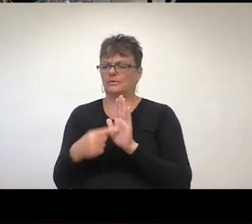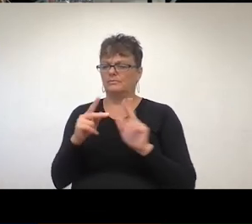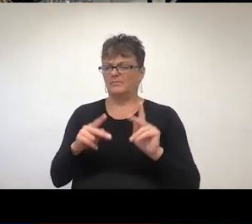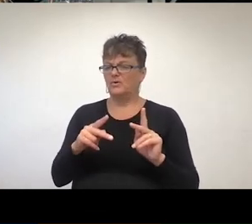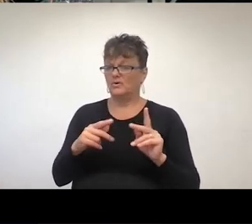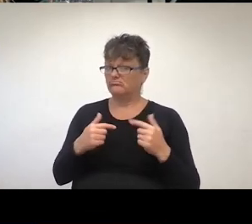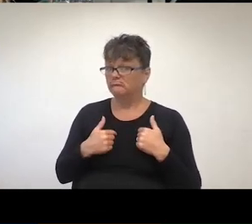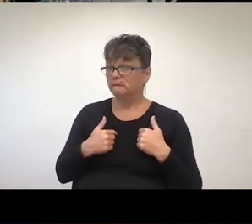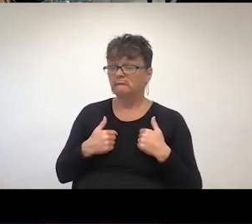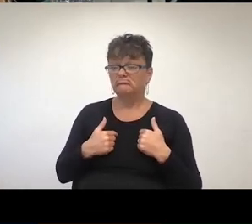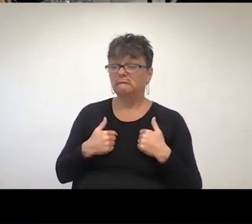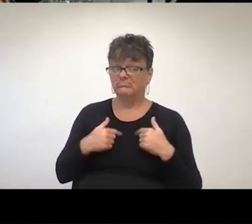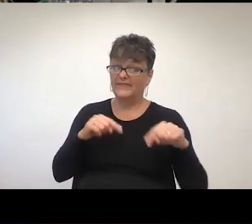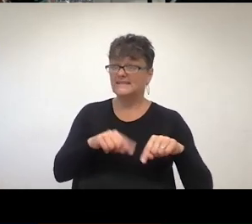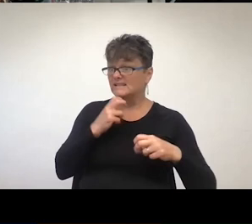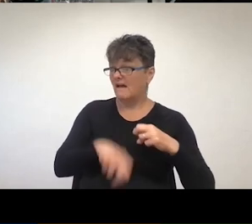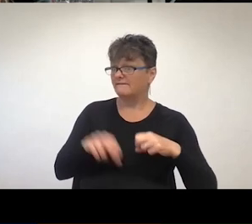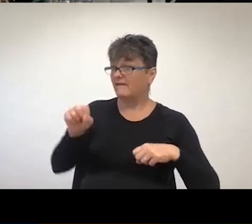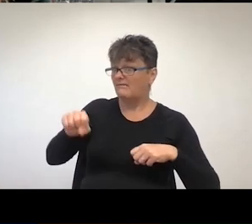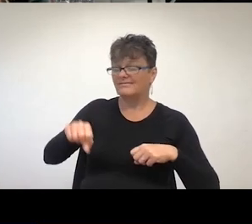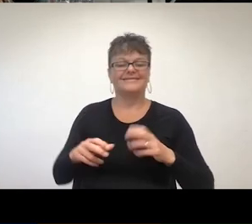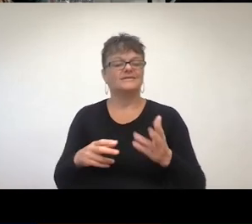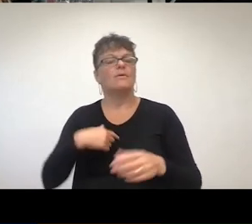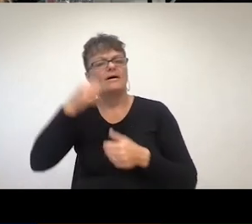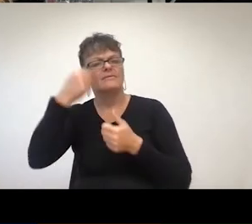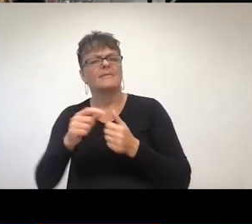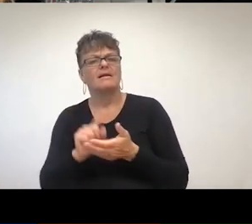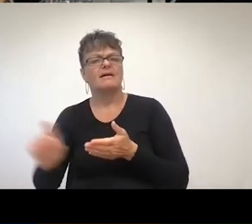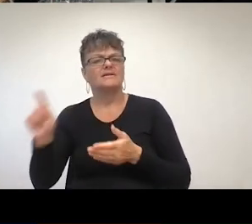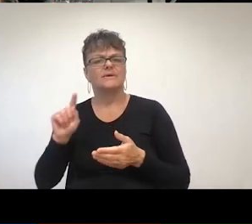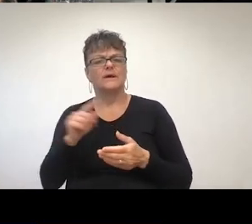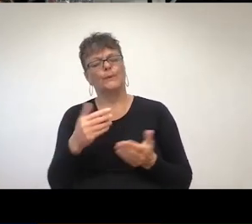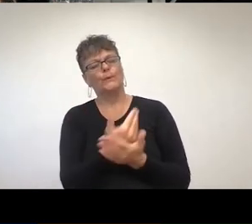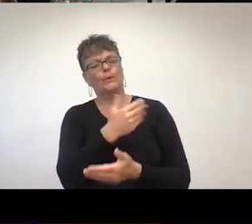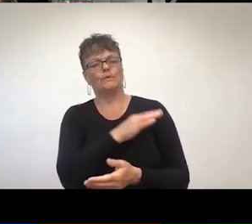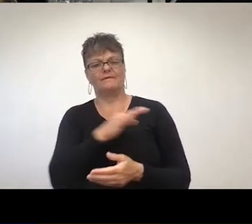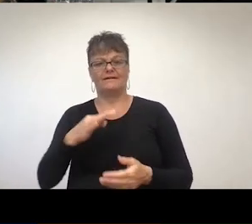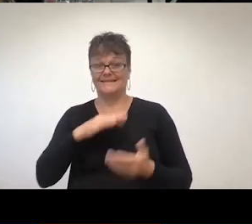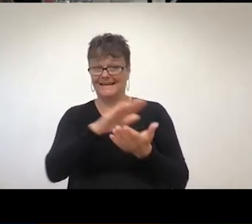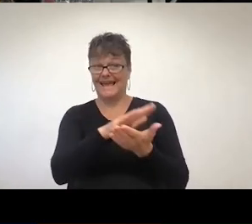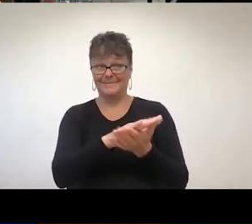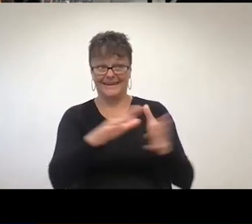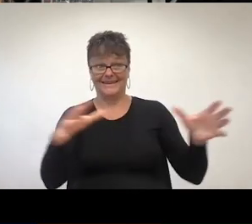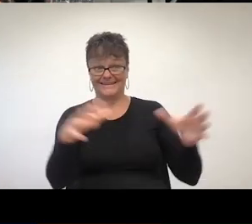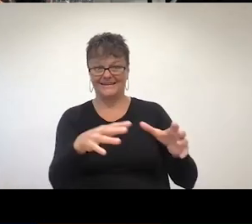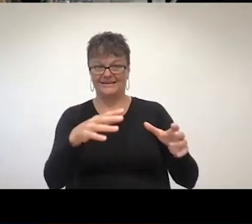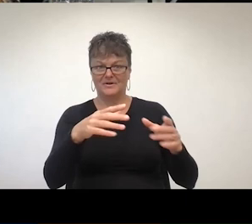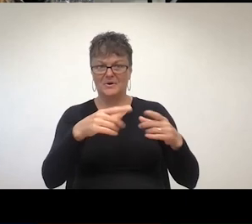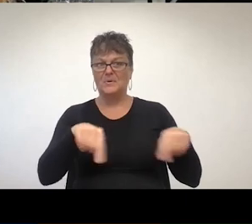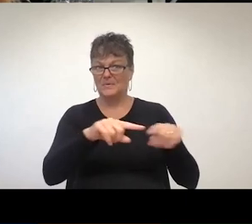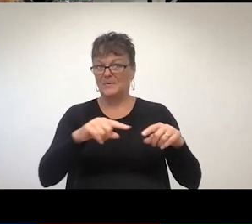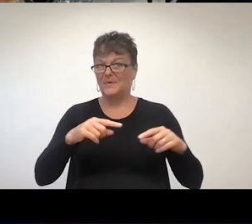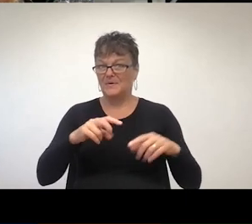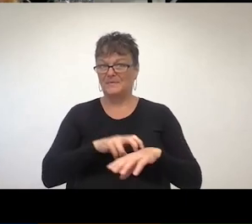when we were at the new Faculty Academy last week, we felt a little nervous too to be back in a classroom with faculty. And I think it's okay to say